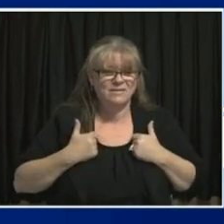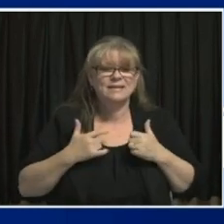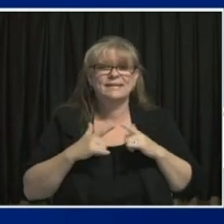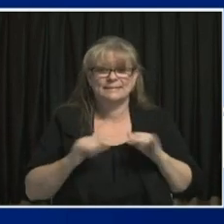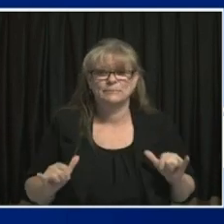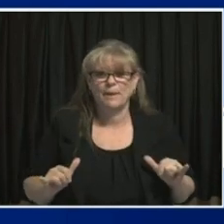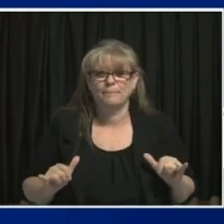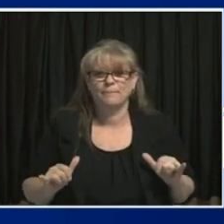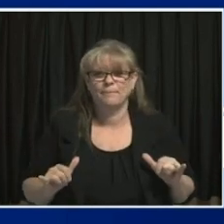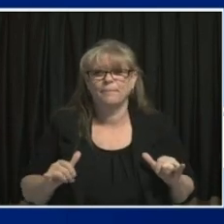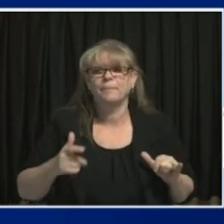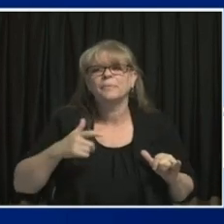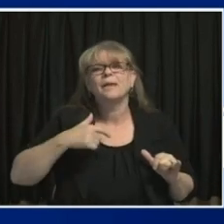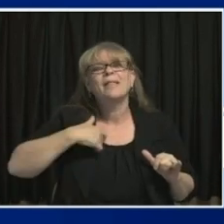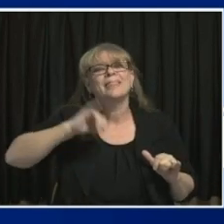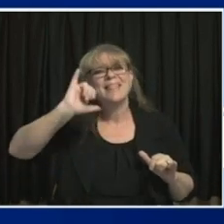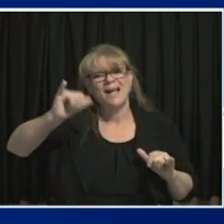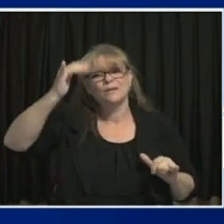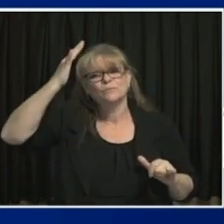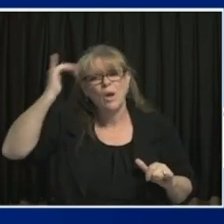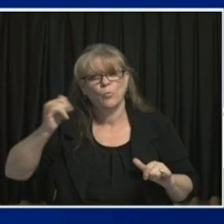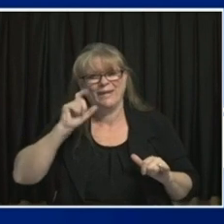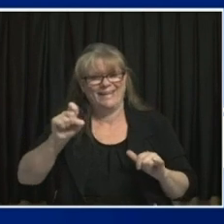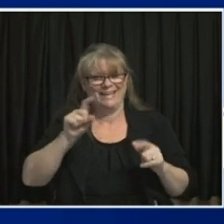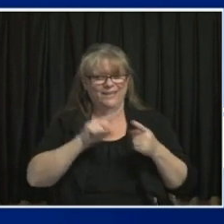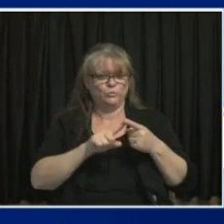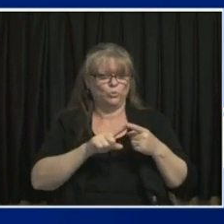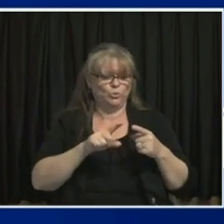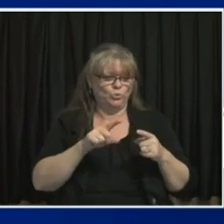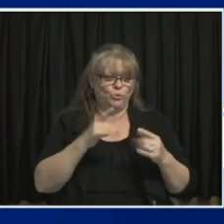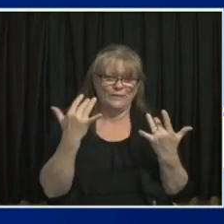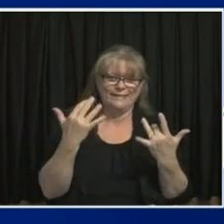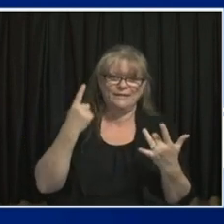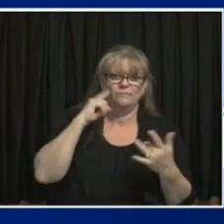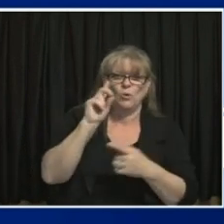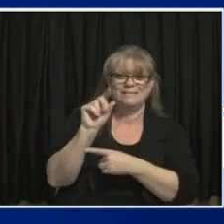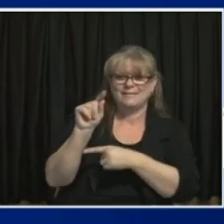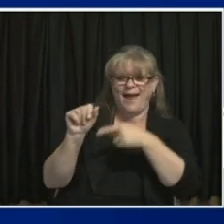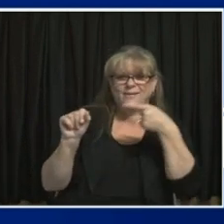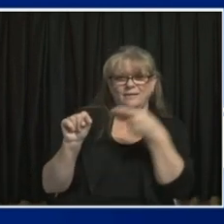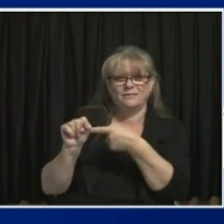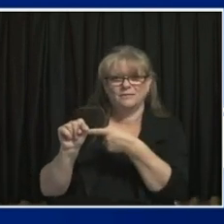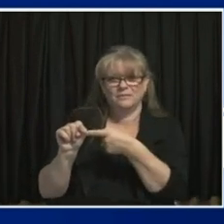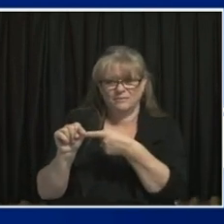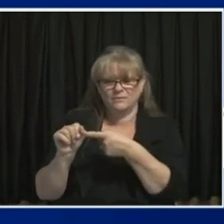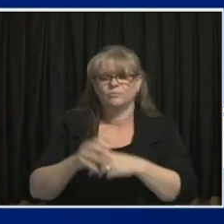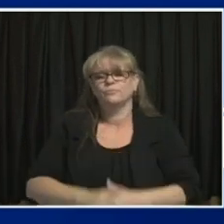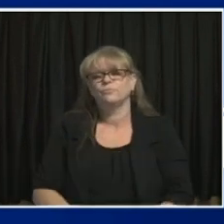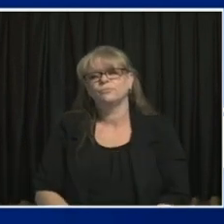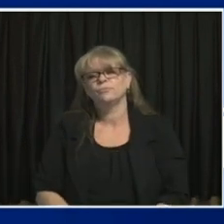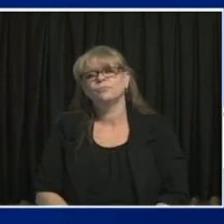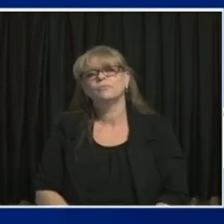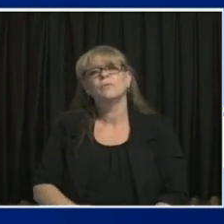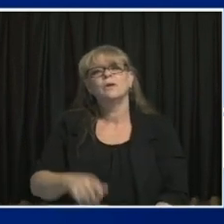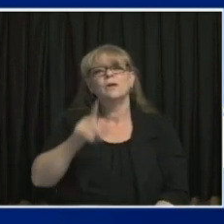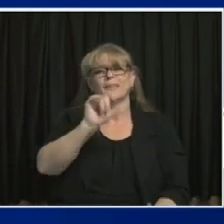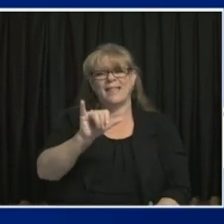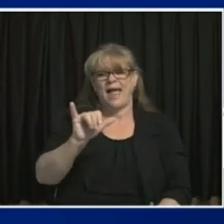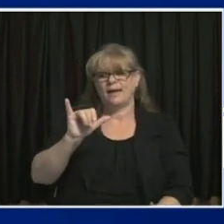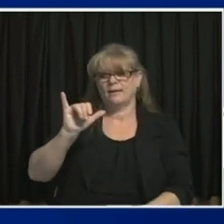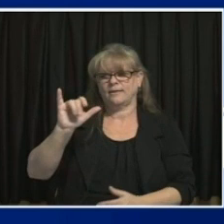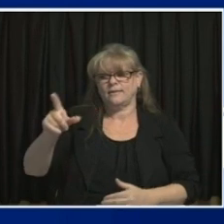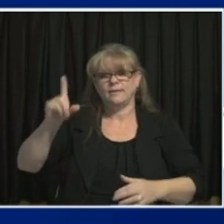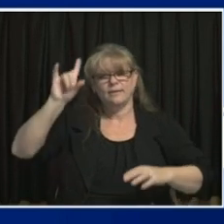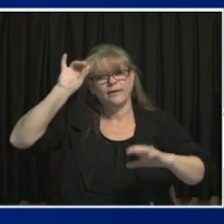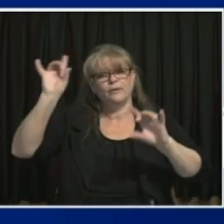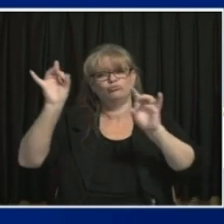need the time and the data. I always wish in this crisis, even more so than any other crisis I faced in my